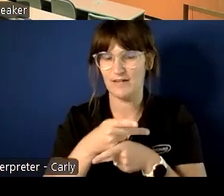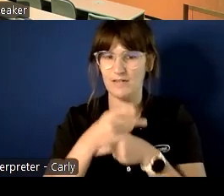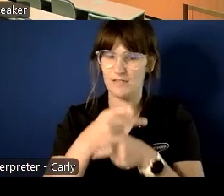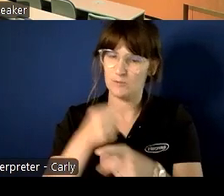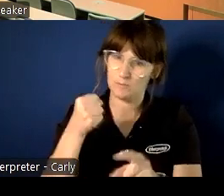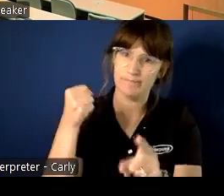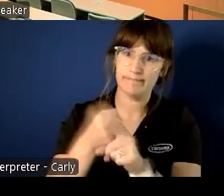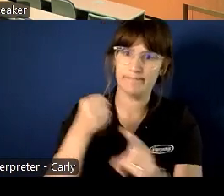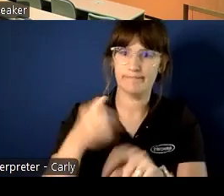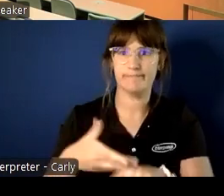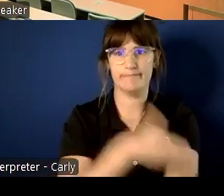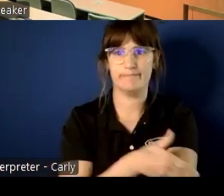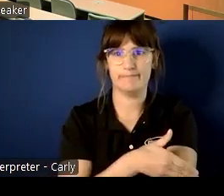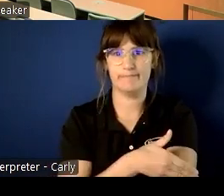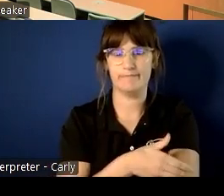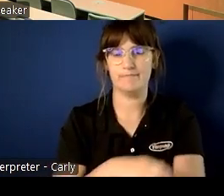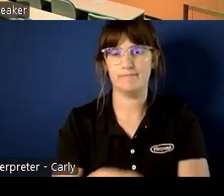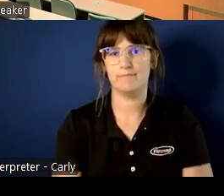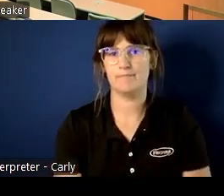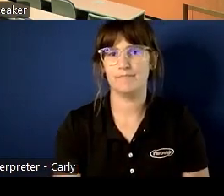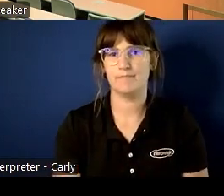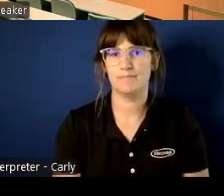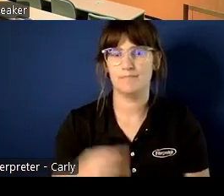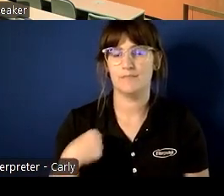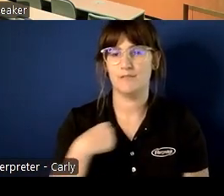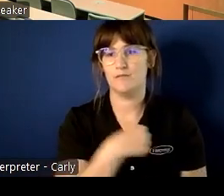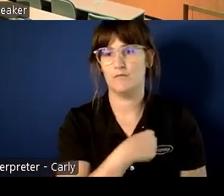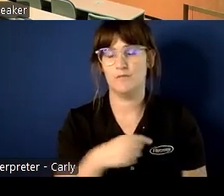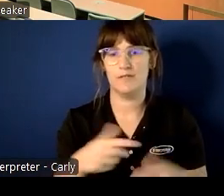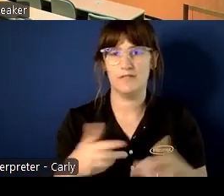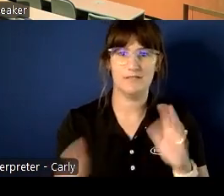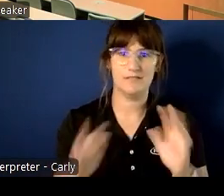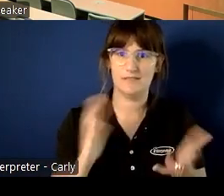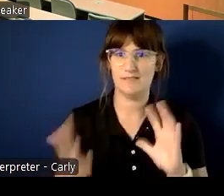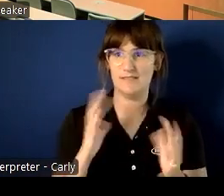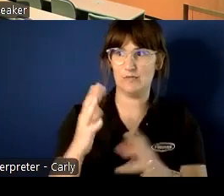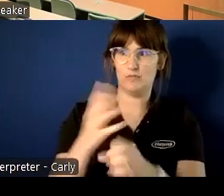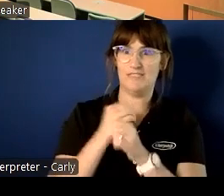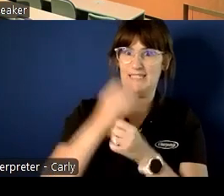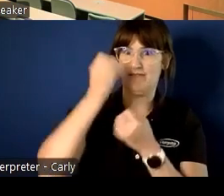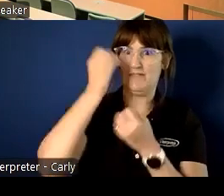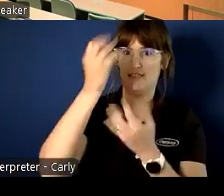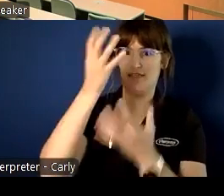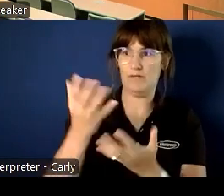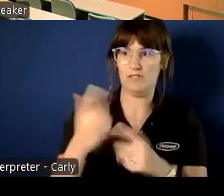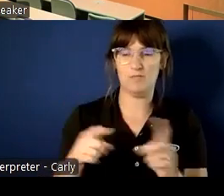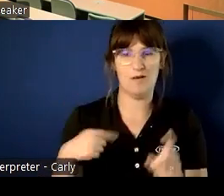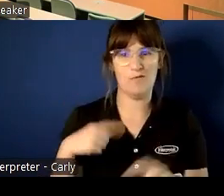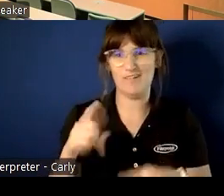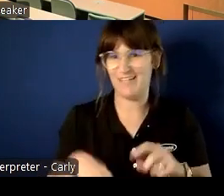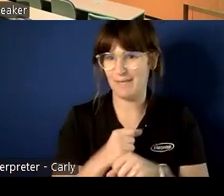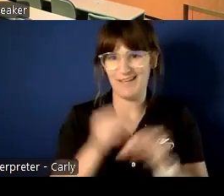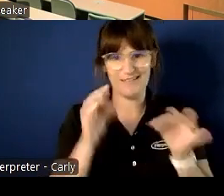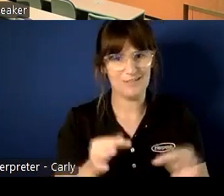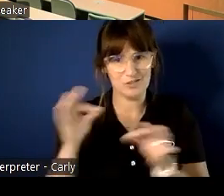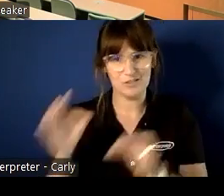significant impact there. So we are kind of like recipients of this information, but we're not the decision makers